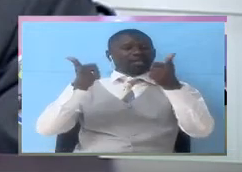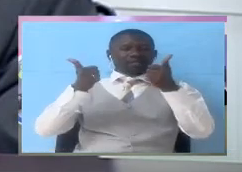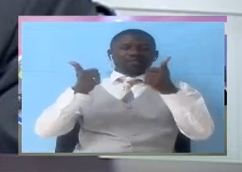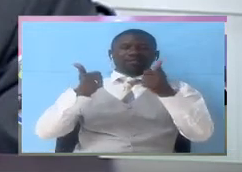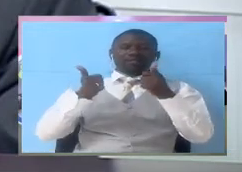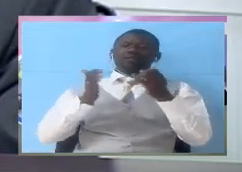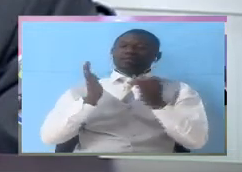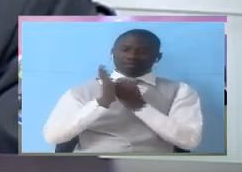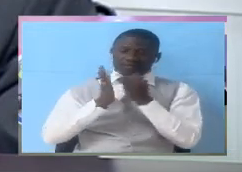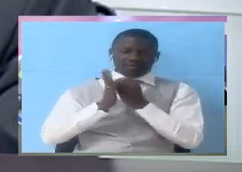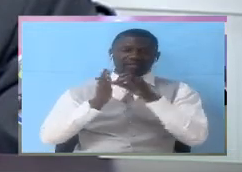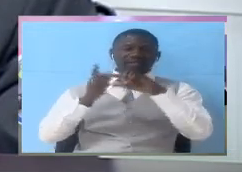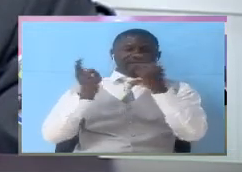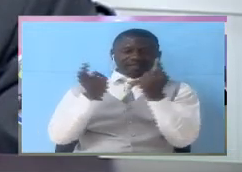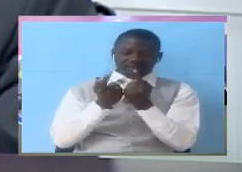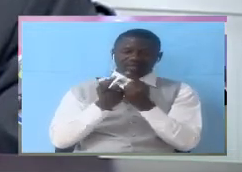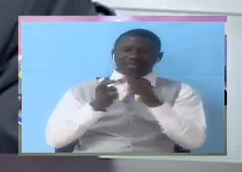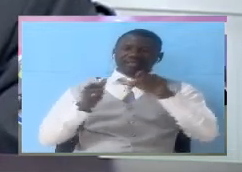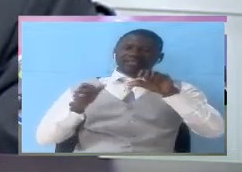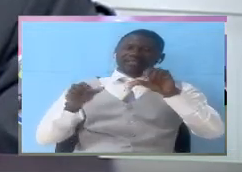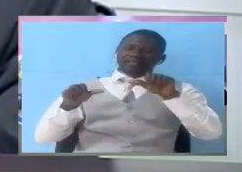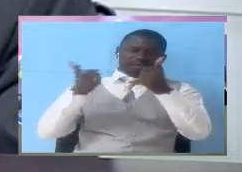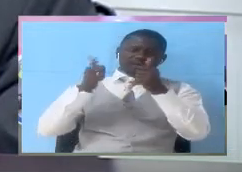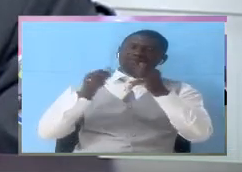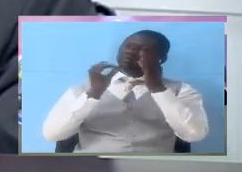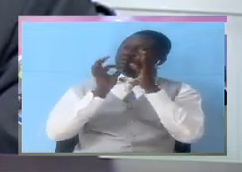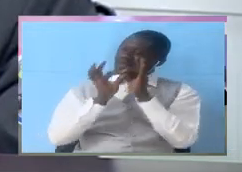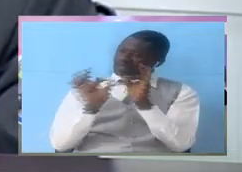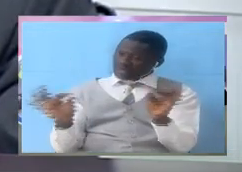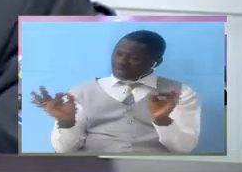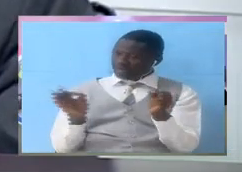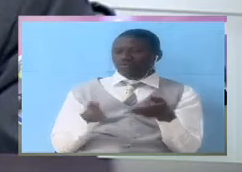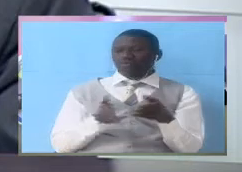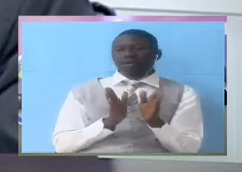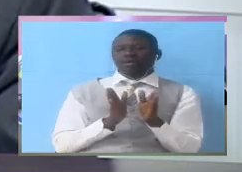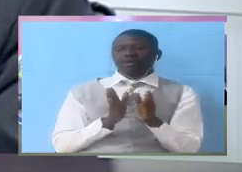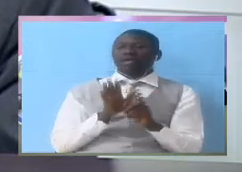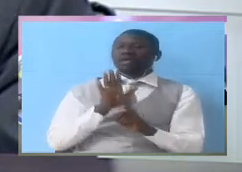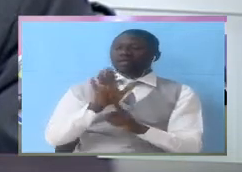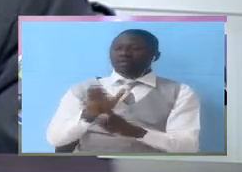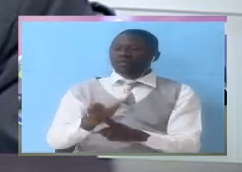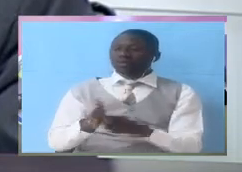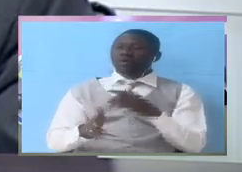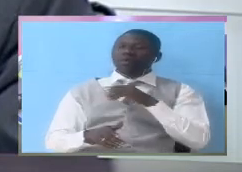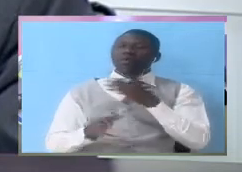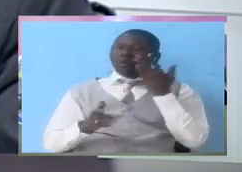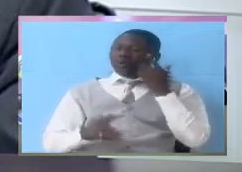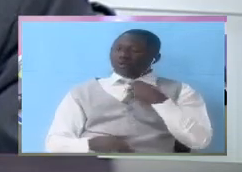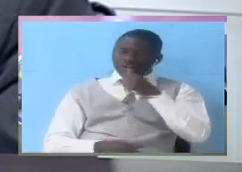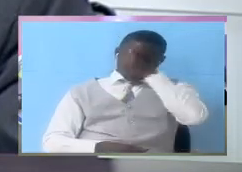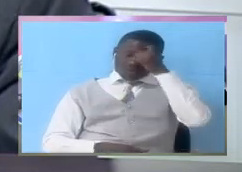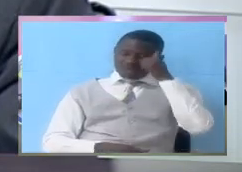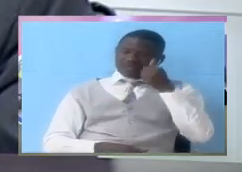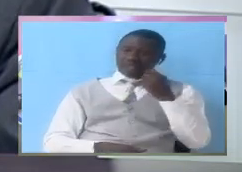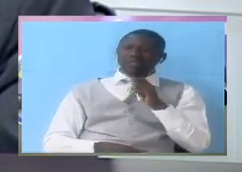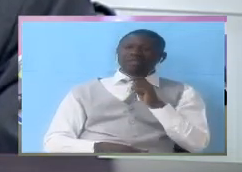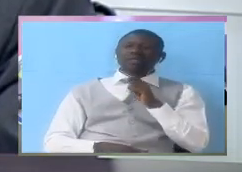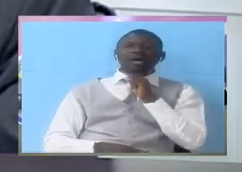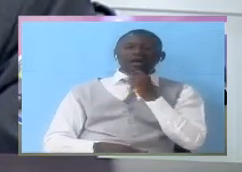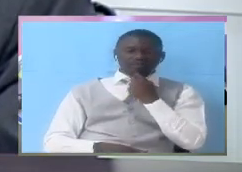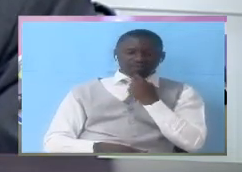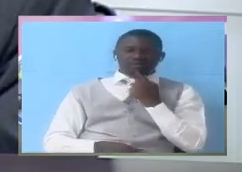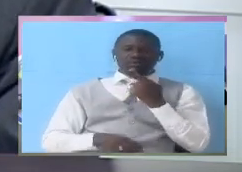commencé won dé doori bu yewen la won, especially when they were walking during the day. Rawati na nak jamono bi nga xamé ñu ngi doon liggéey ci bës bi. But